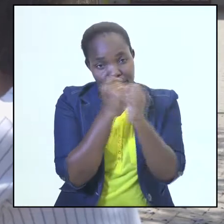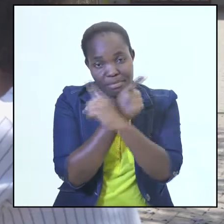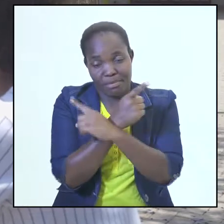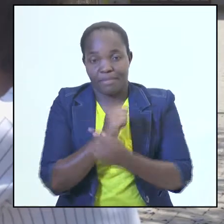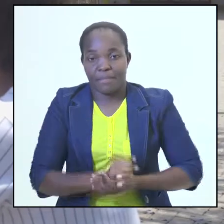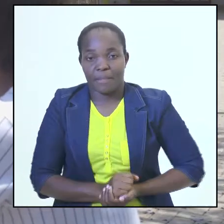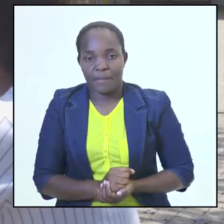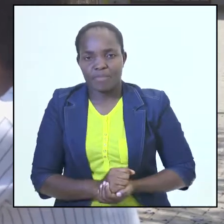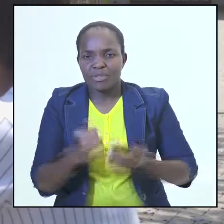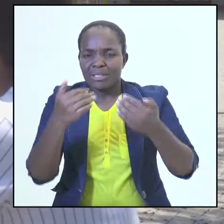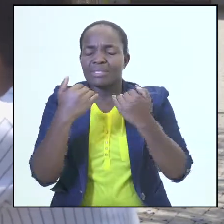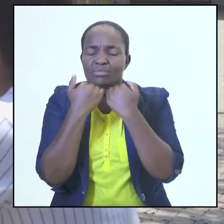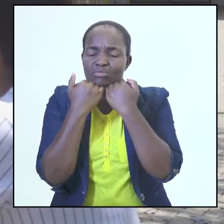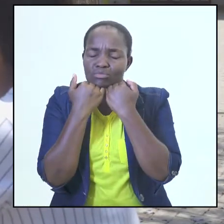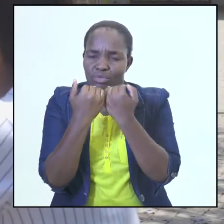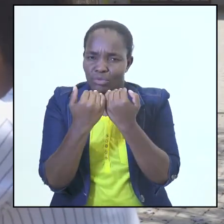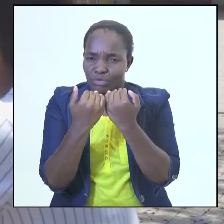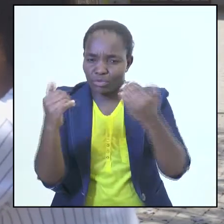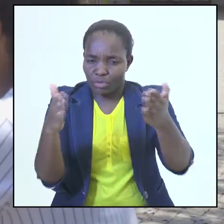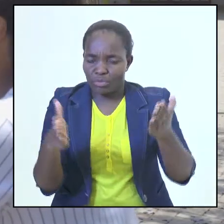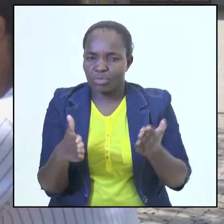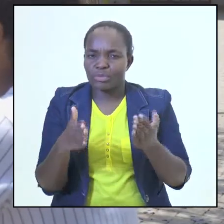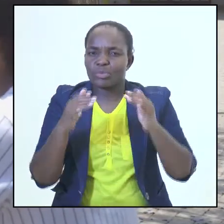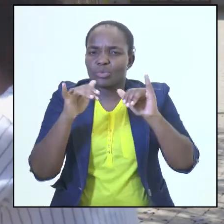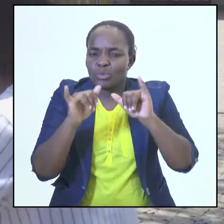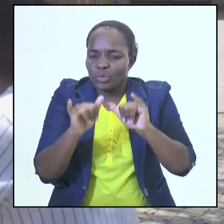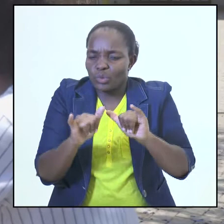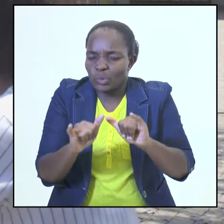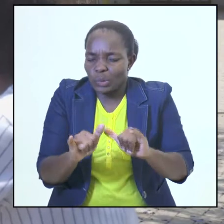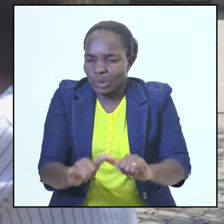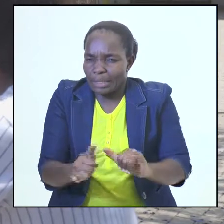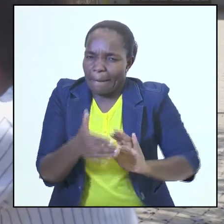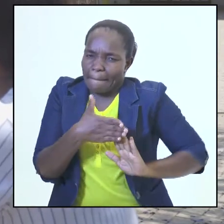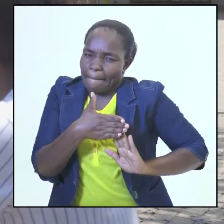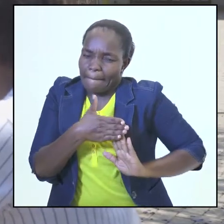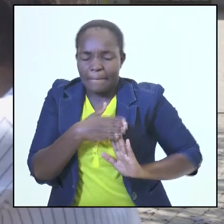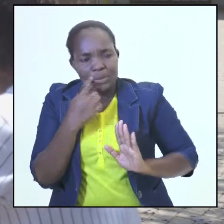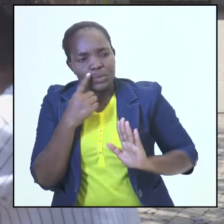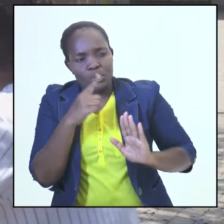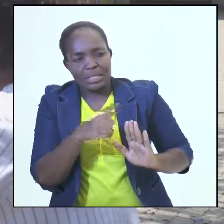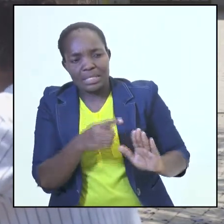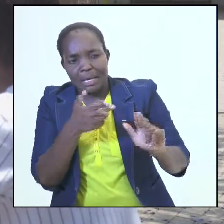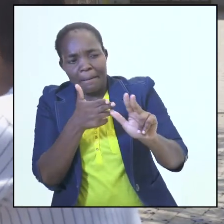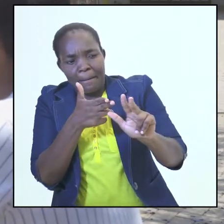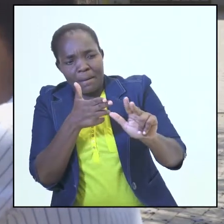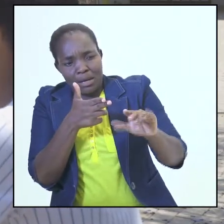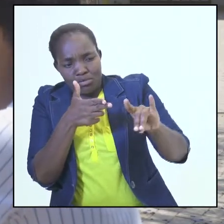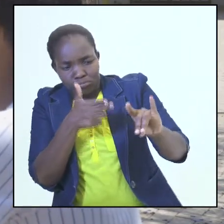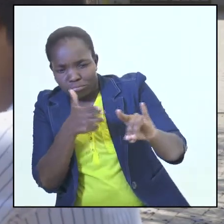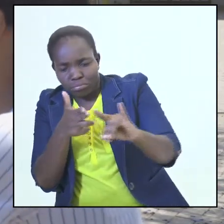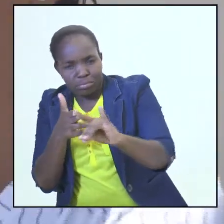keep these animals in their natural habitats, like see them and leave them alone, not keep them in